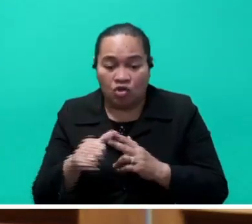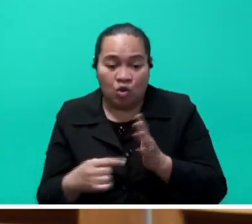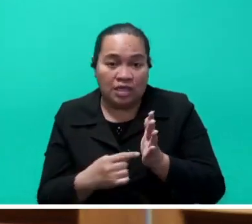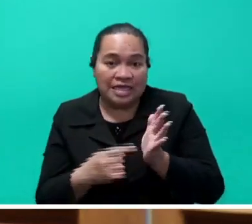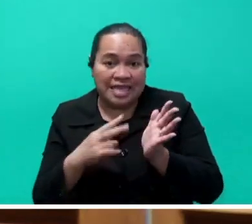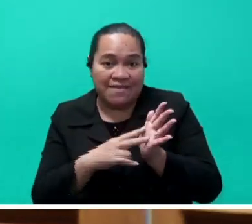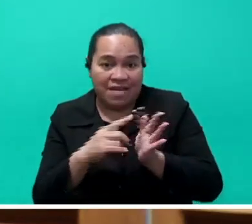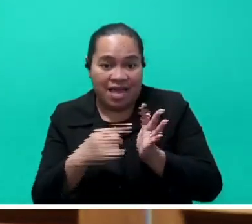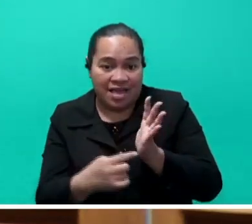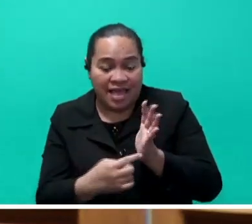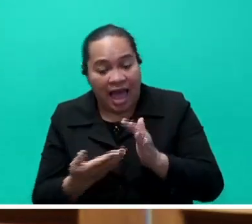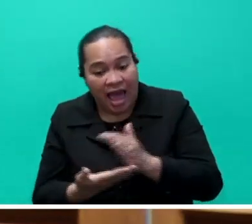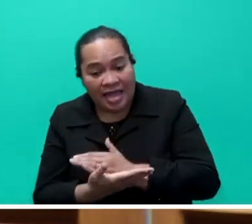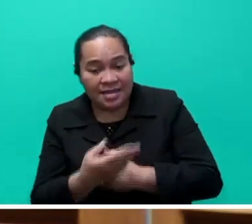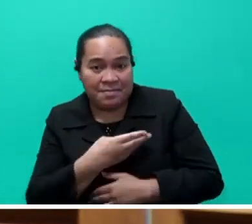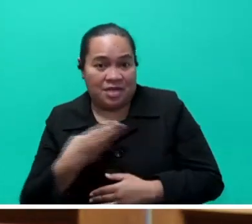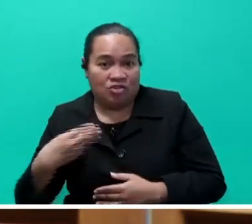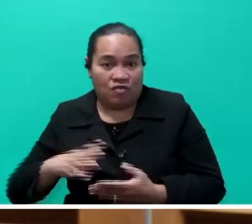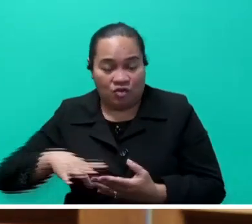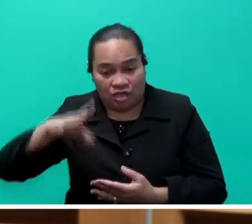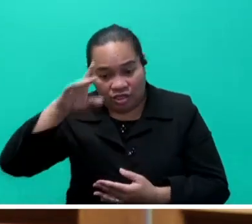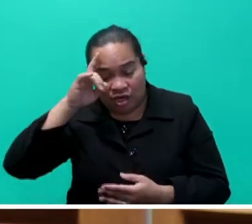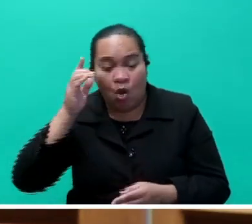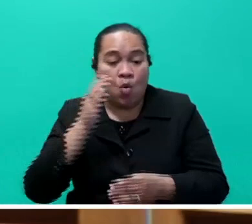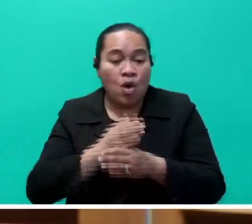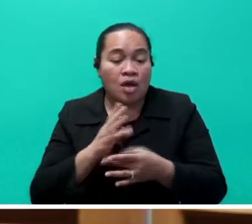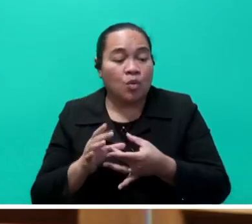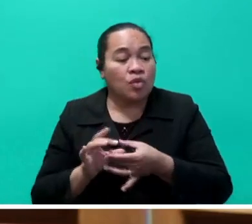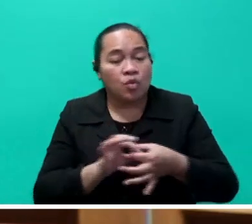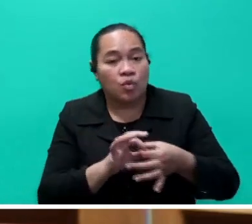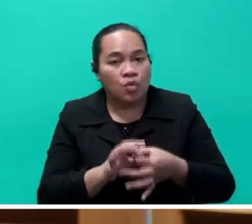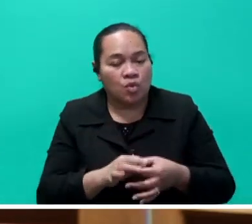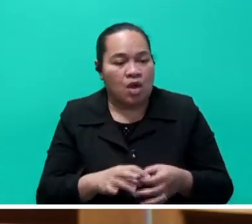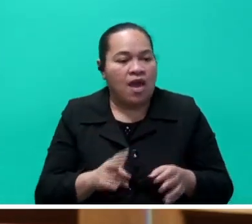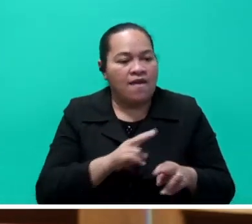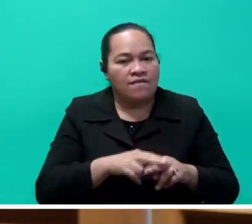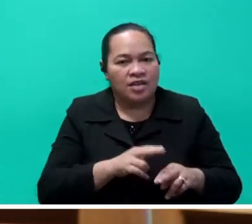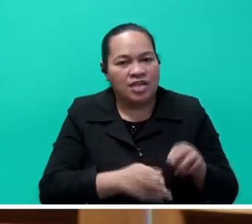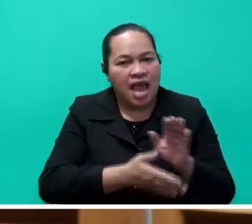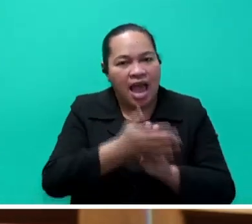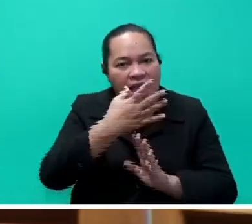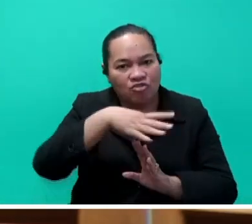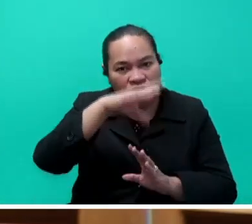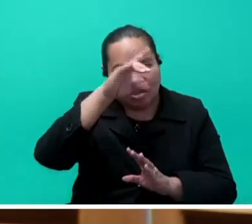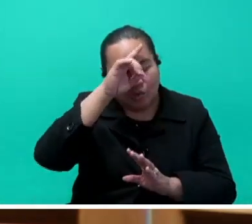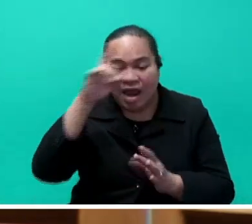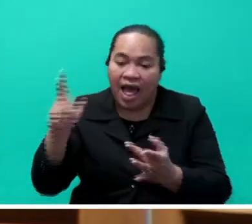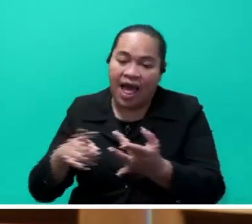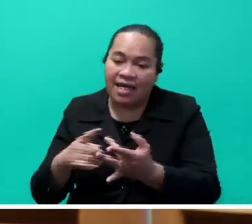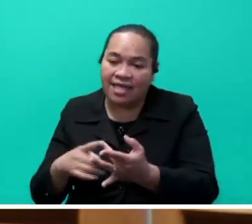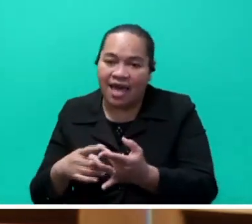of Education is working with the Fiji Higher Education Commissions and other necessary training